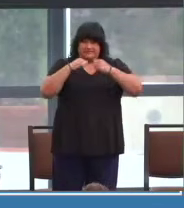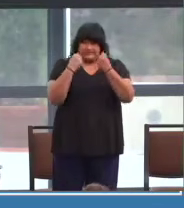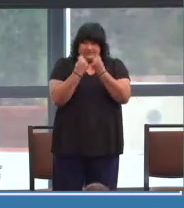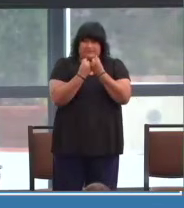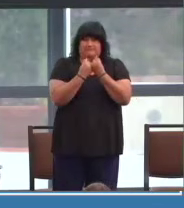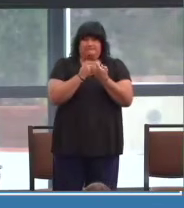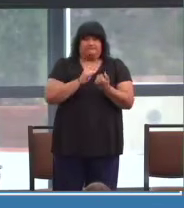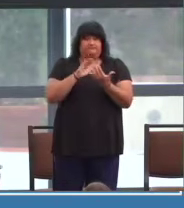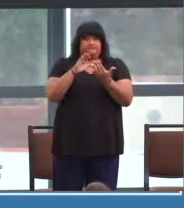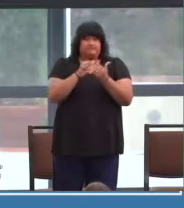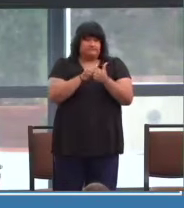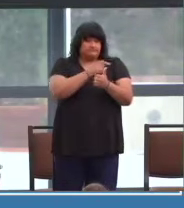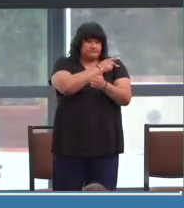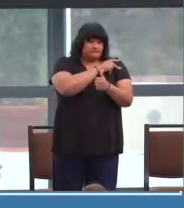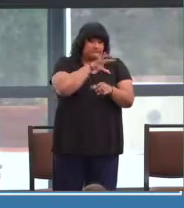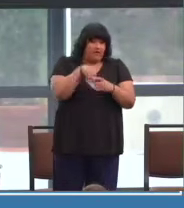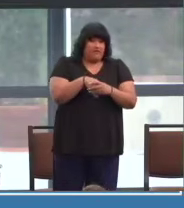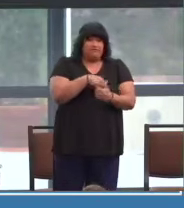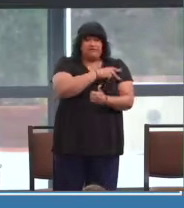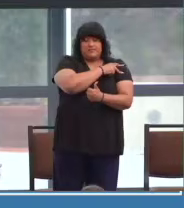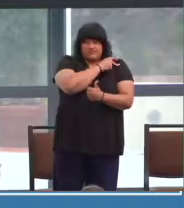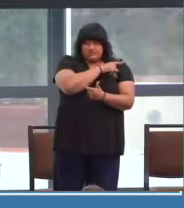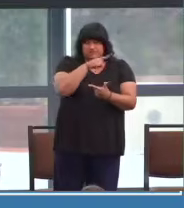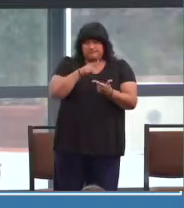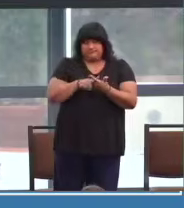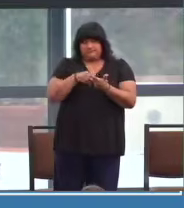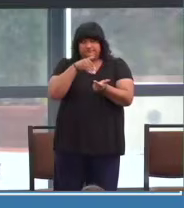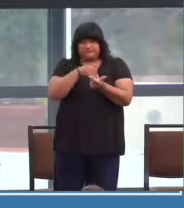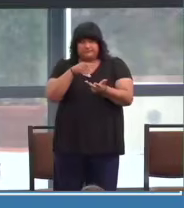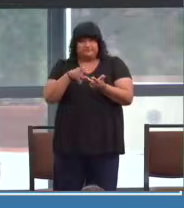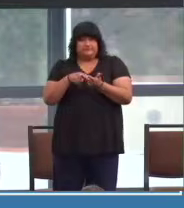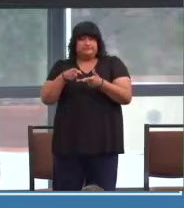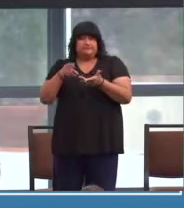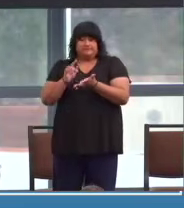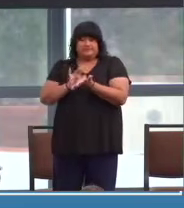with the patient, with the rheumatologist, and the maternal fetal medicine team.